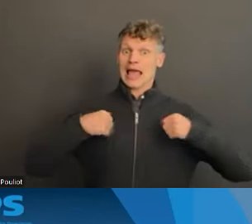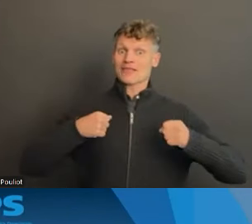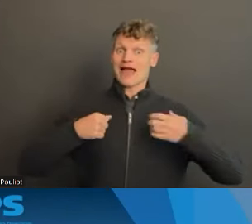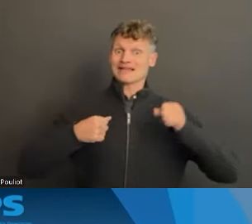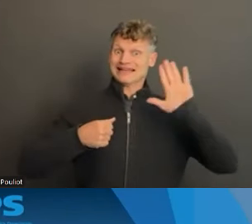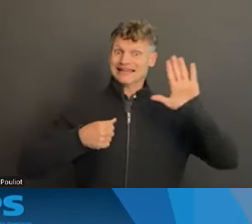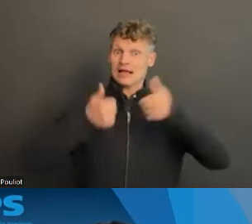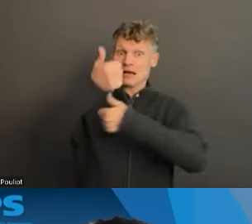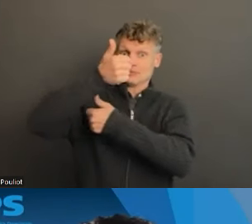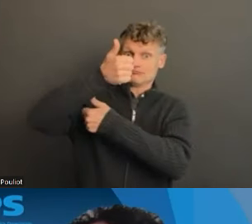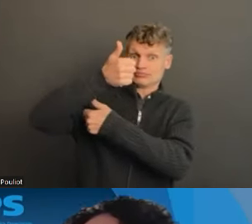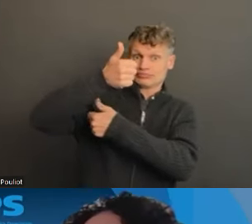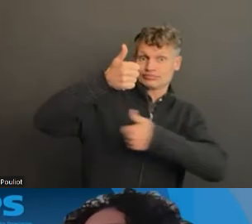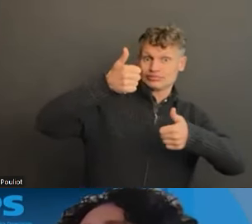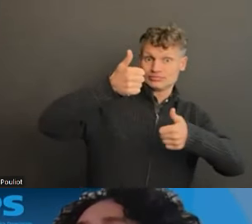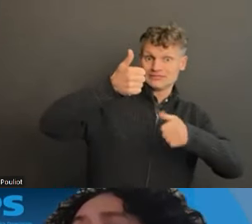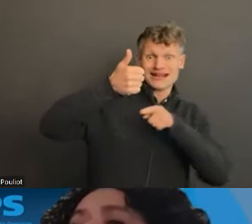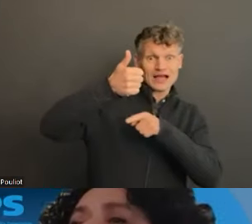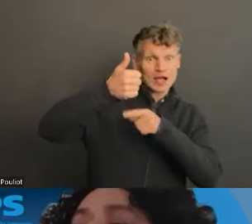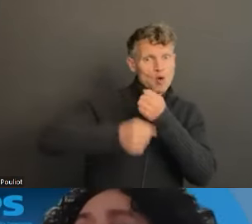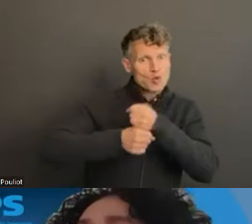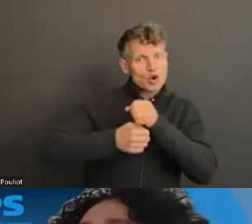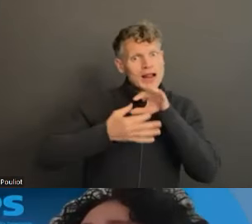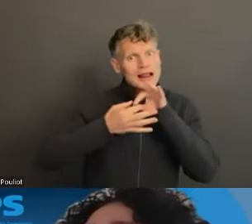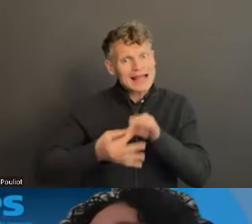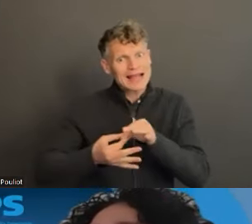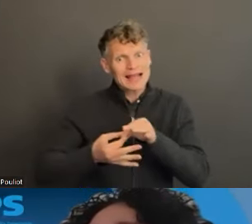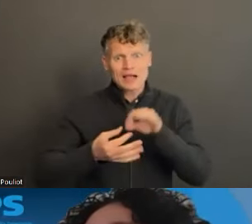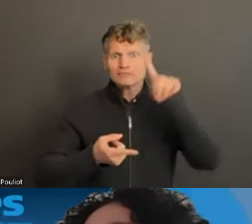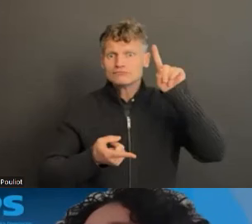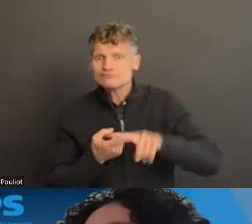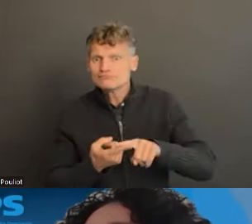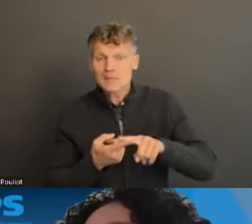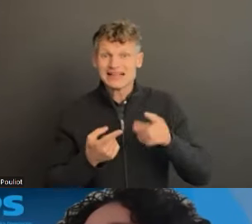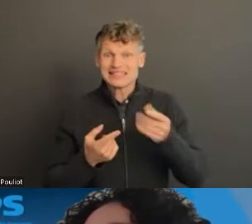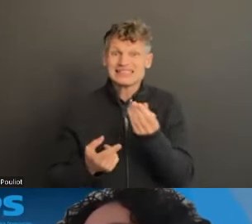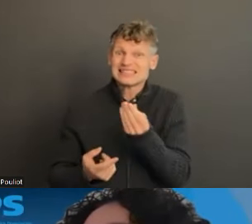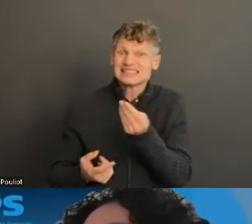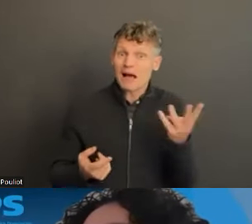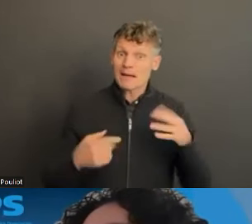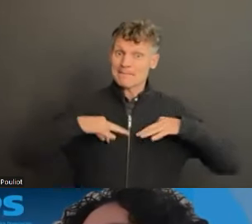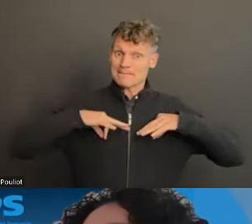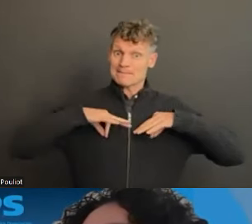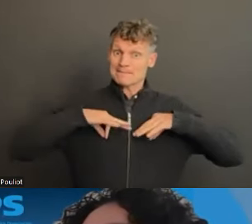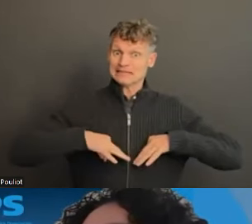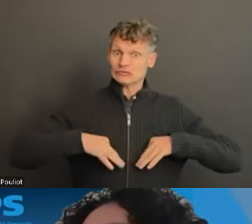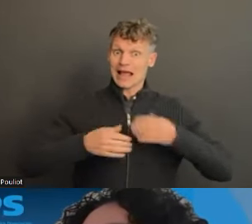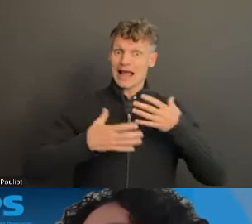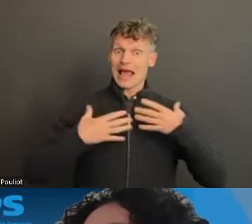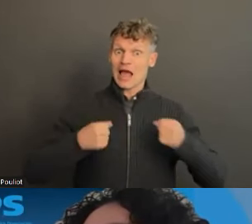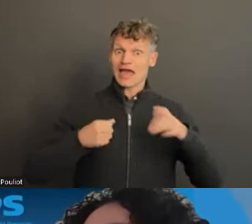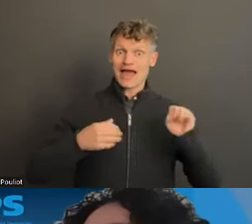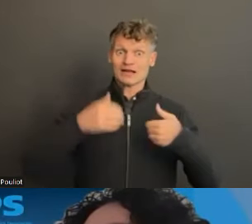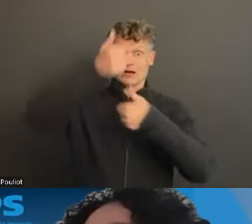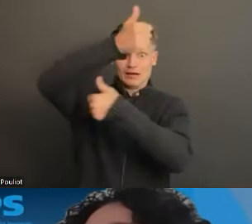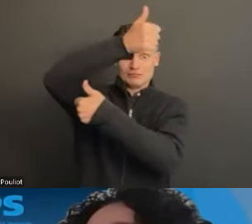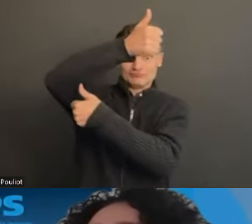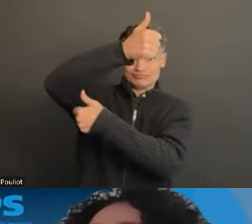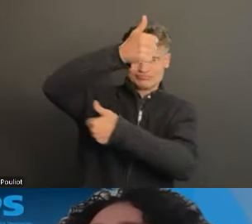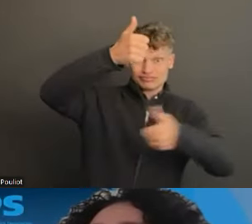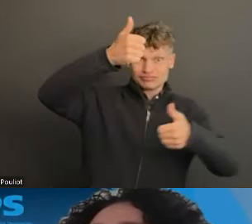the determinants of health. But sometimes under the same Ministry of Health, we don't have this dialogue, coordination, and synergies with